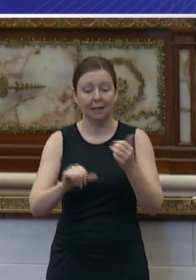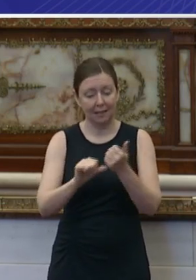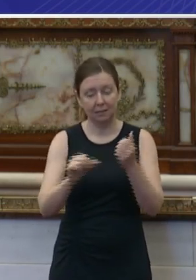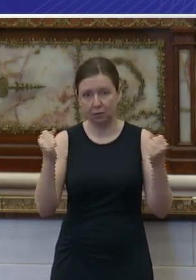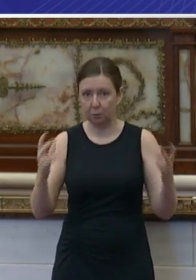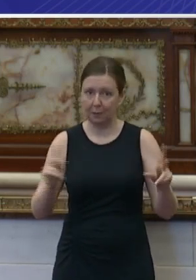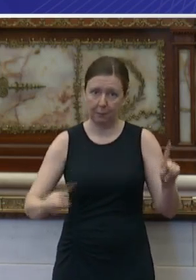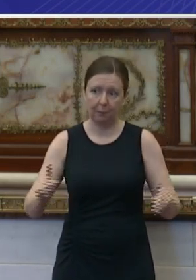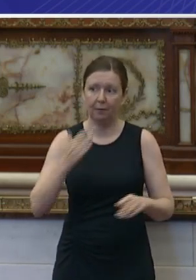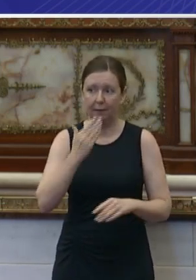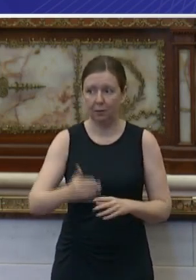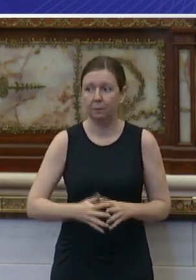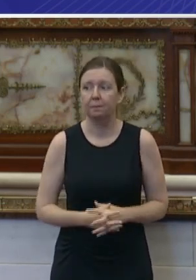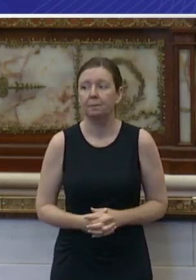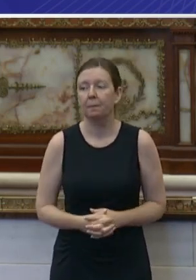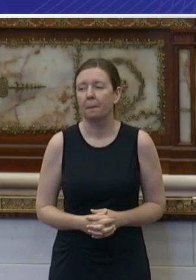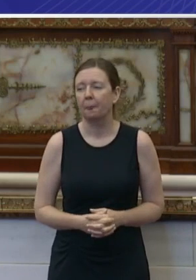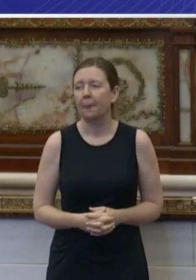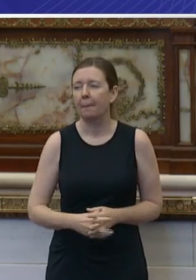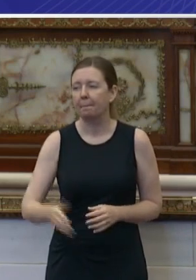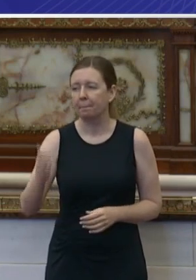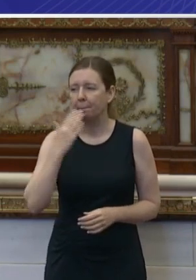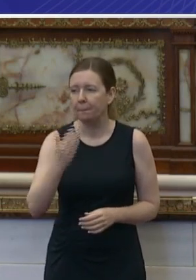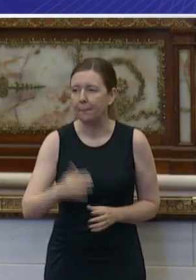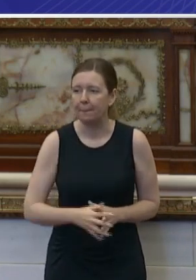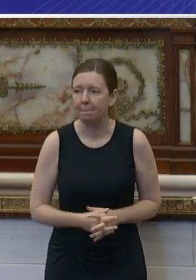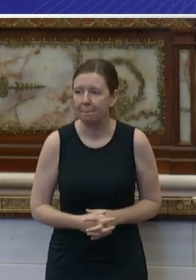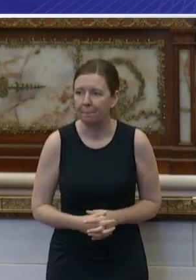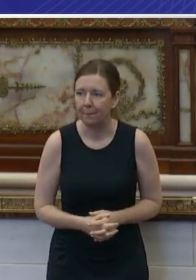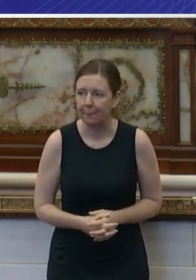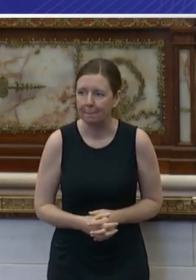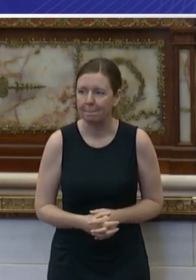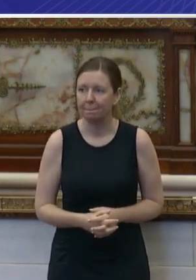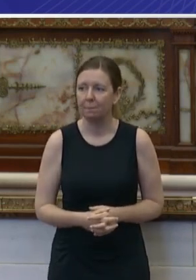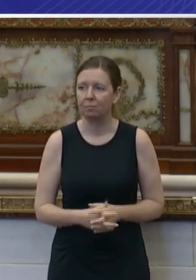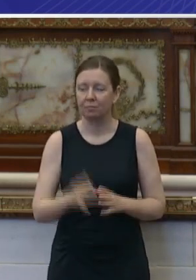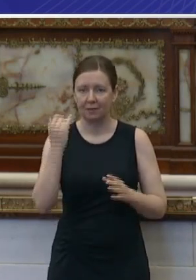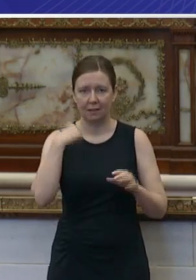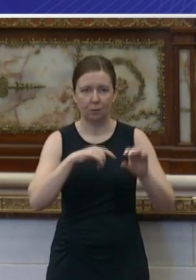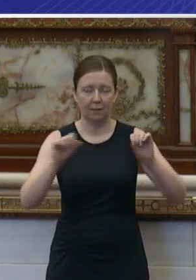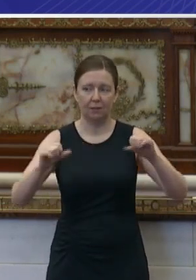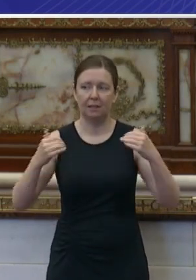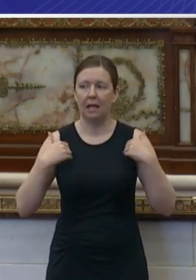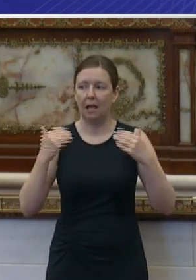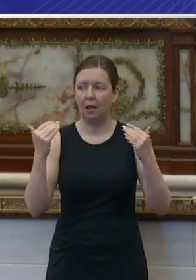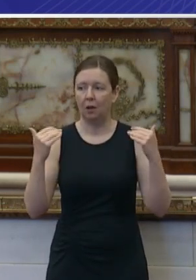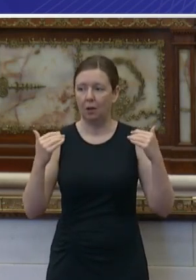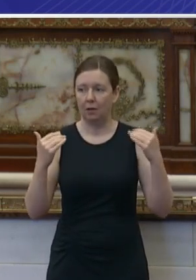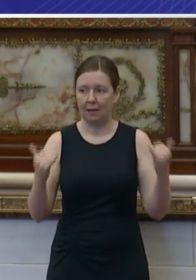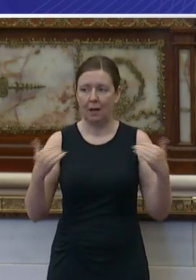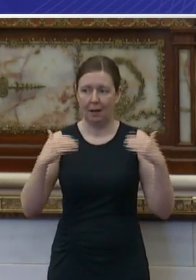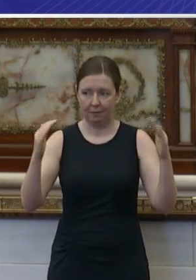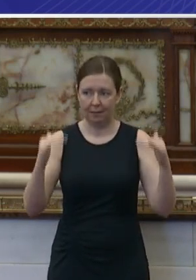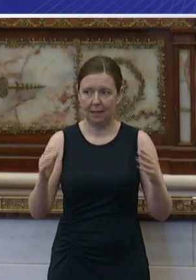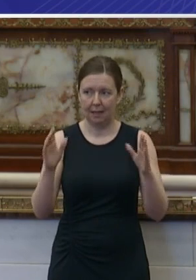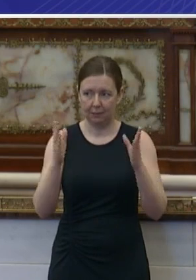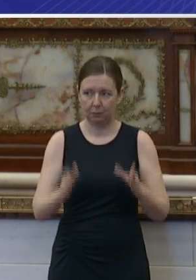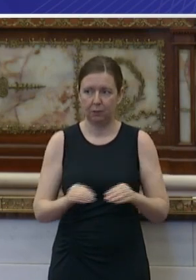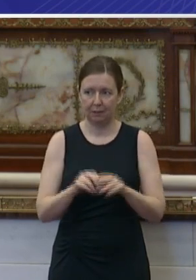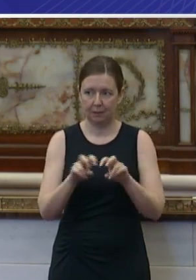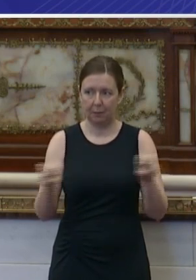many workers need. Thank you. Thank you. And if we could now have the next person in